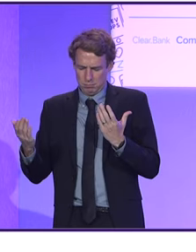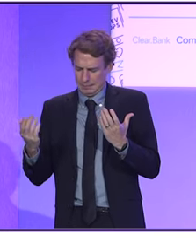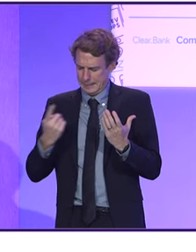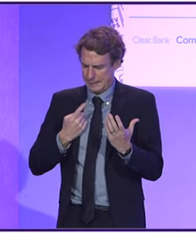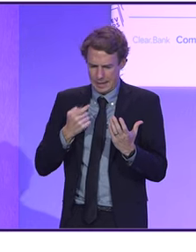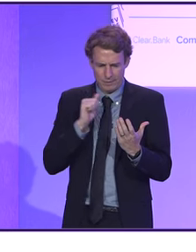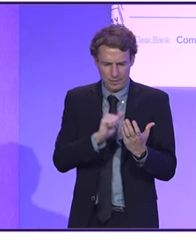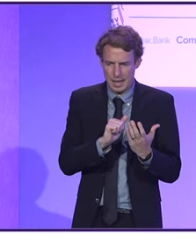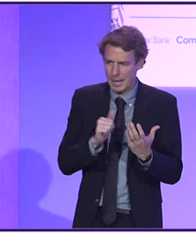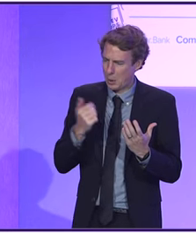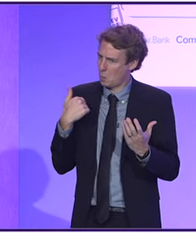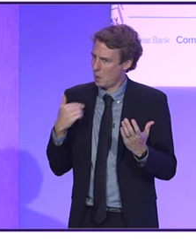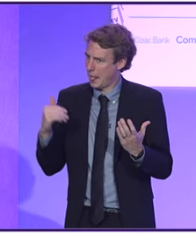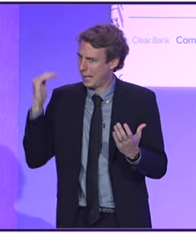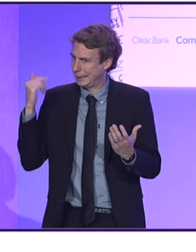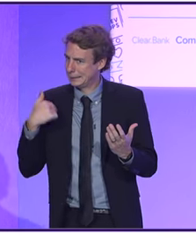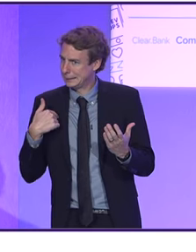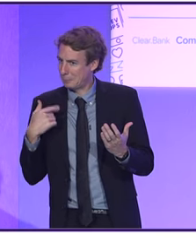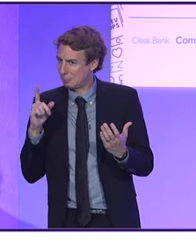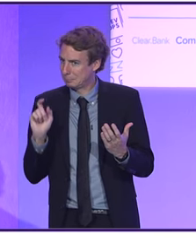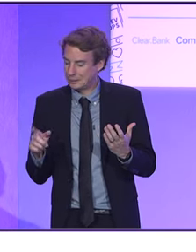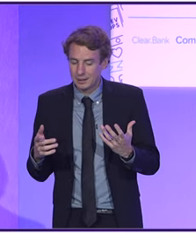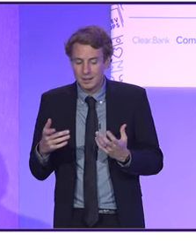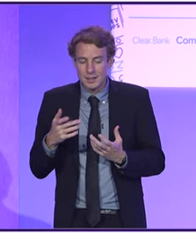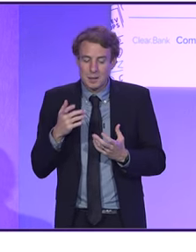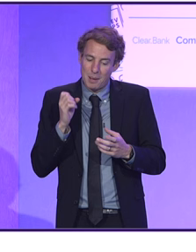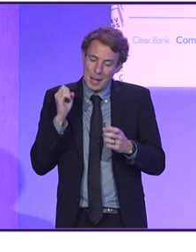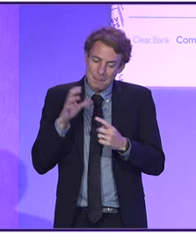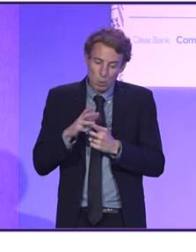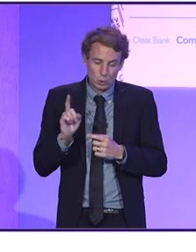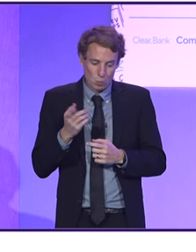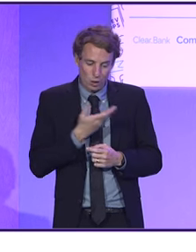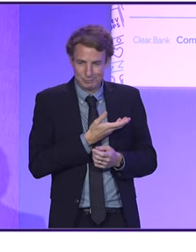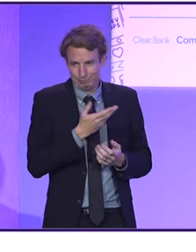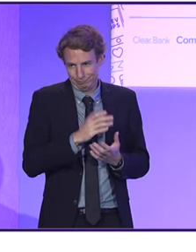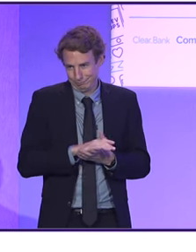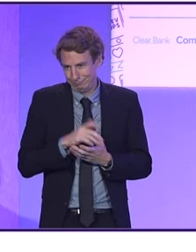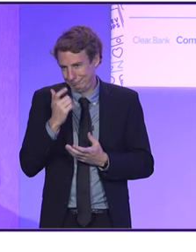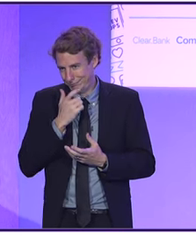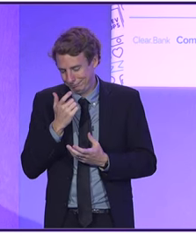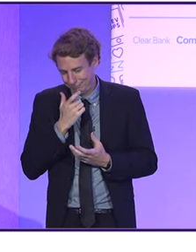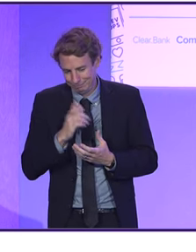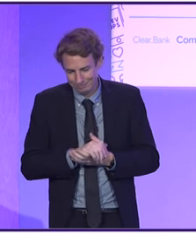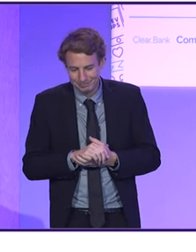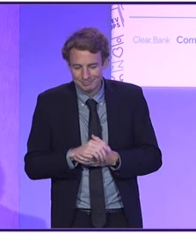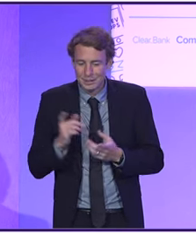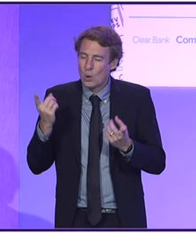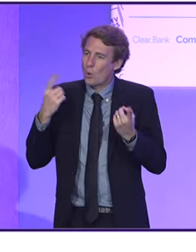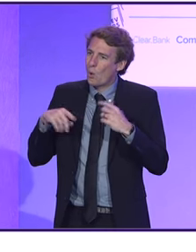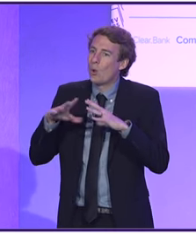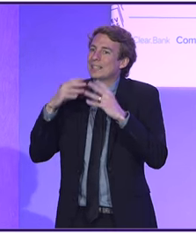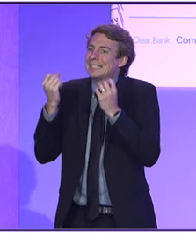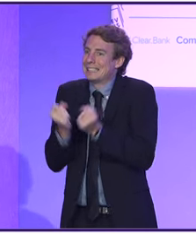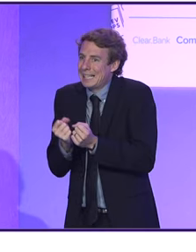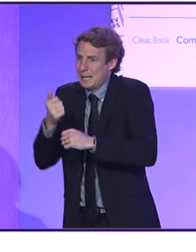see if you're elite or not. But yes, the most important thing about all of the metrics I like to use is that they're all they're all team-based. I would never,